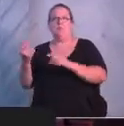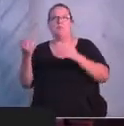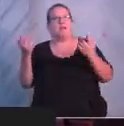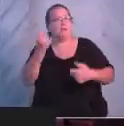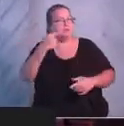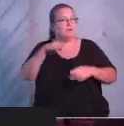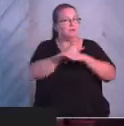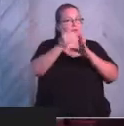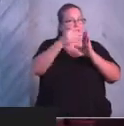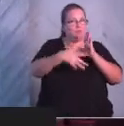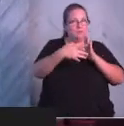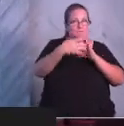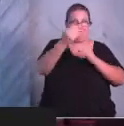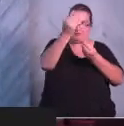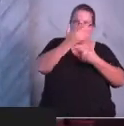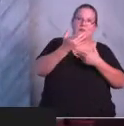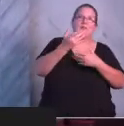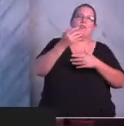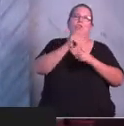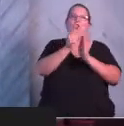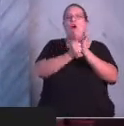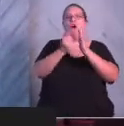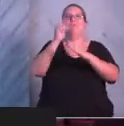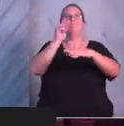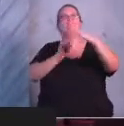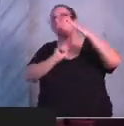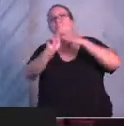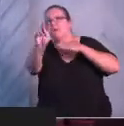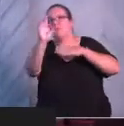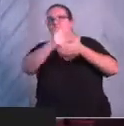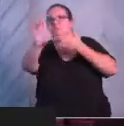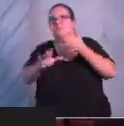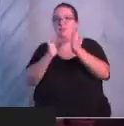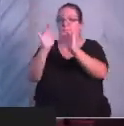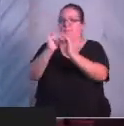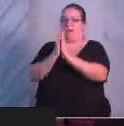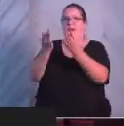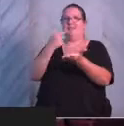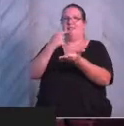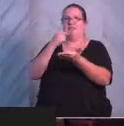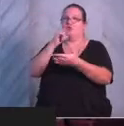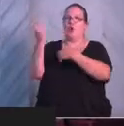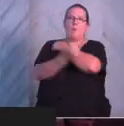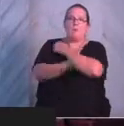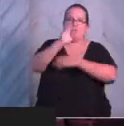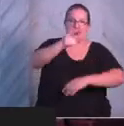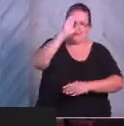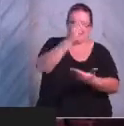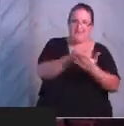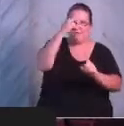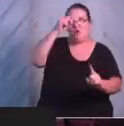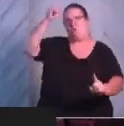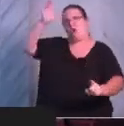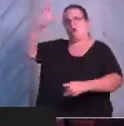student, we were always told about the law of unforeseen consequences. And in the Bible, we say, do not punish the son for the crimes of the father.